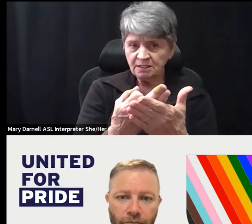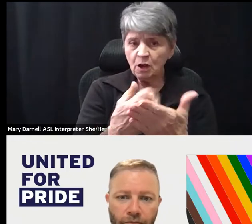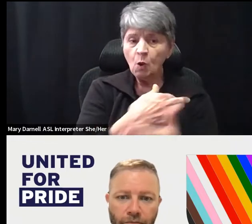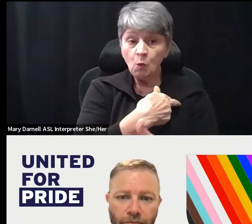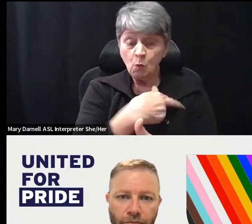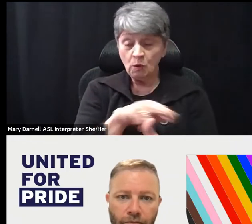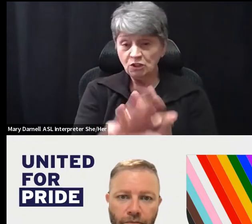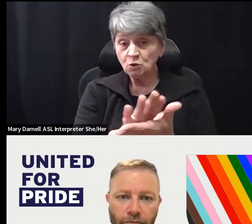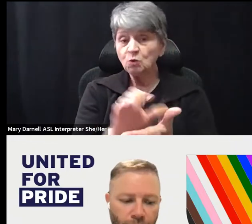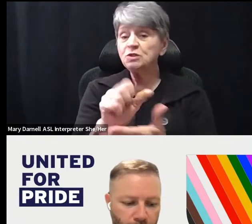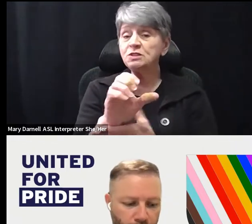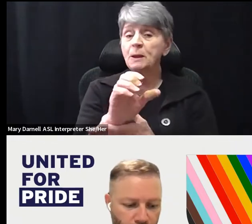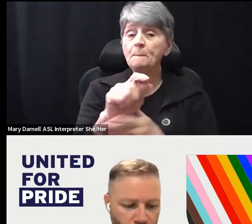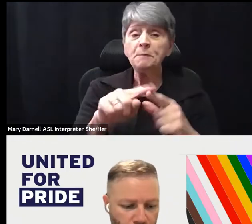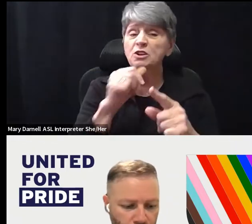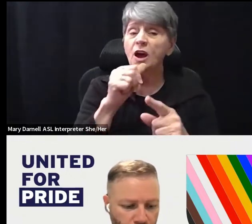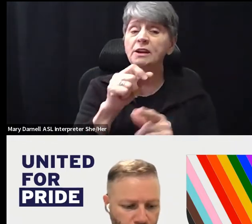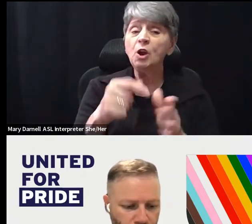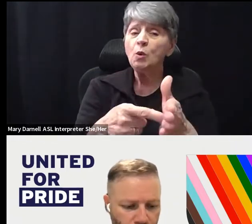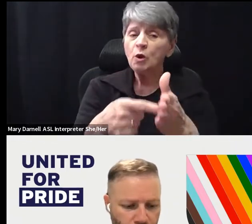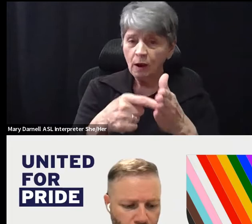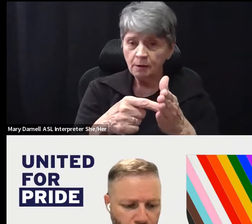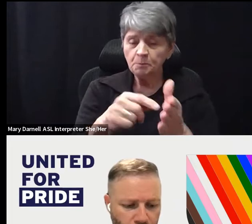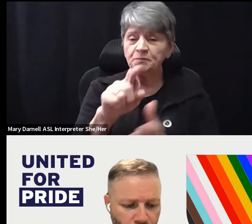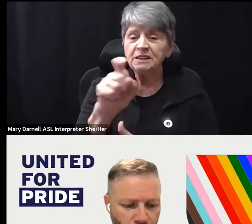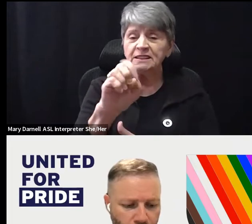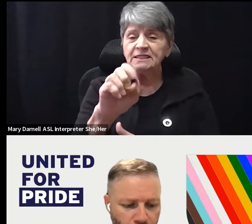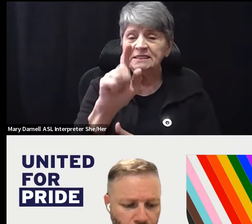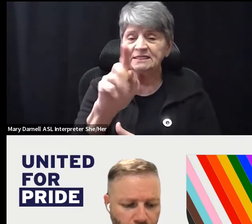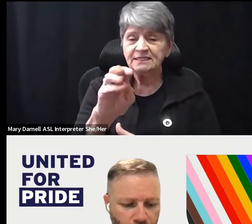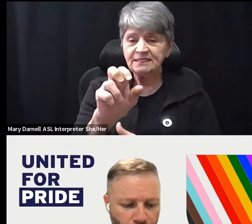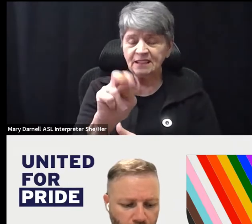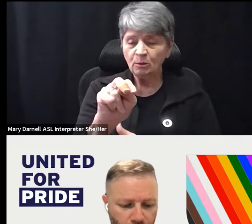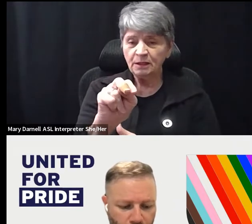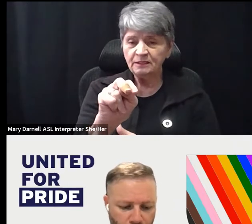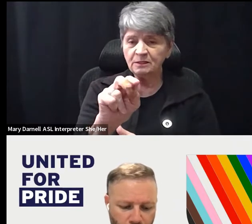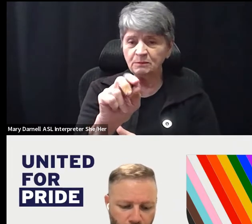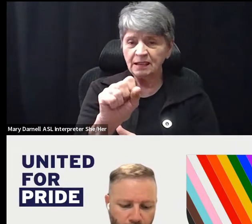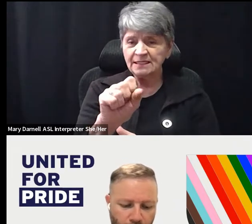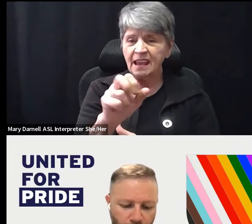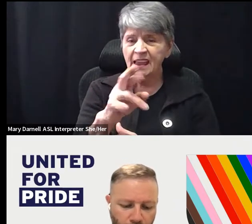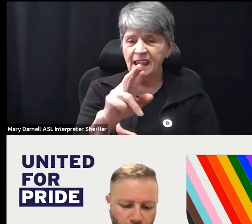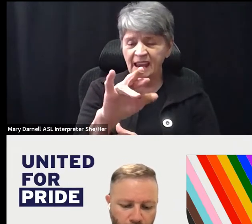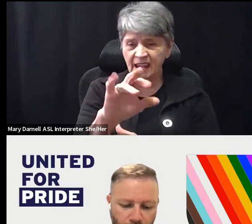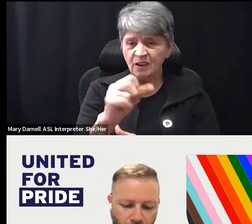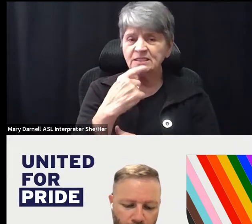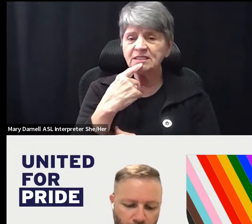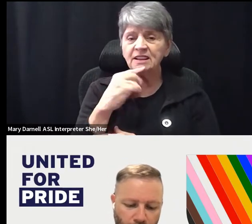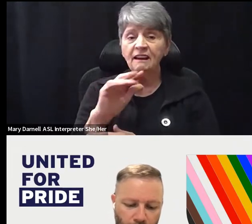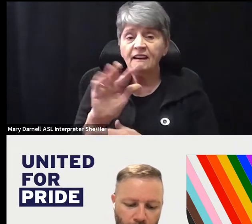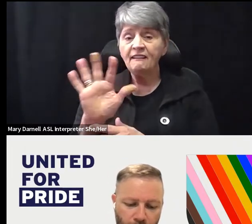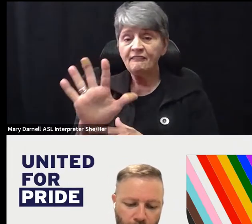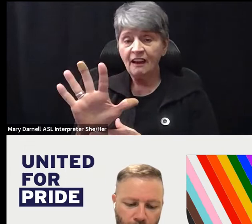2 quick cases. 2002, a case called Zellman against Simmons-Harris, the court said 5-4 that Ohio, the state of Ohio, was